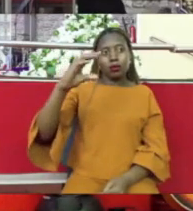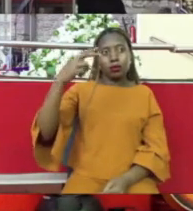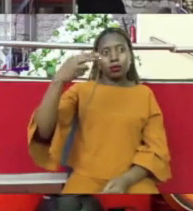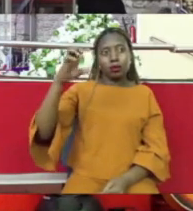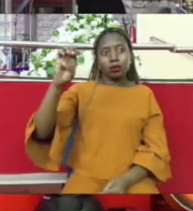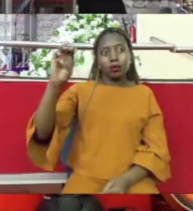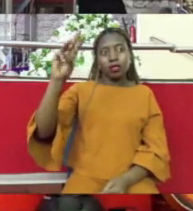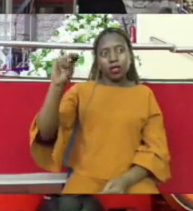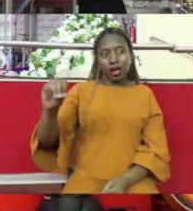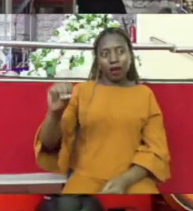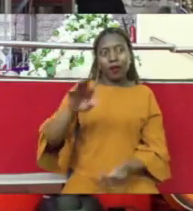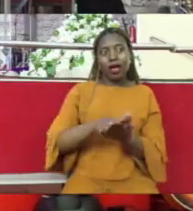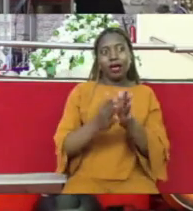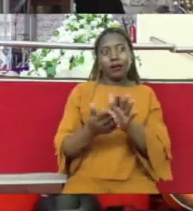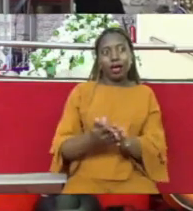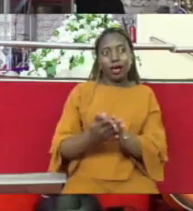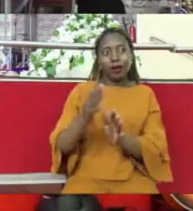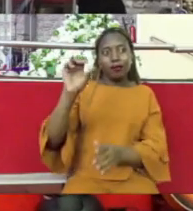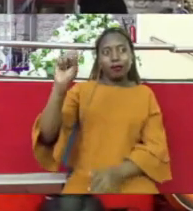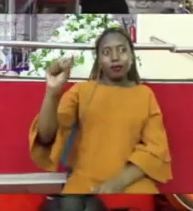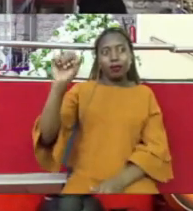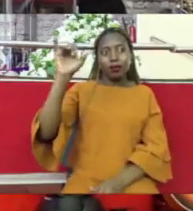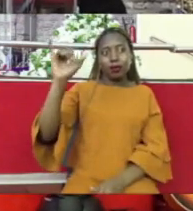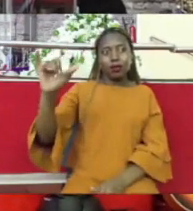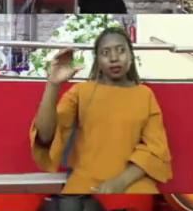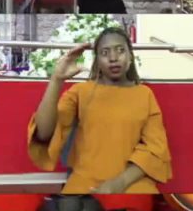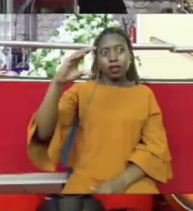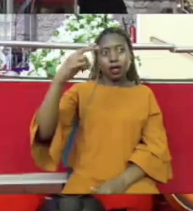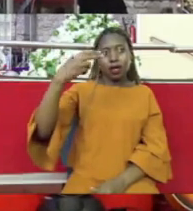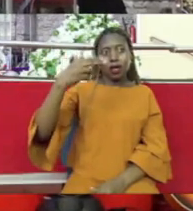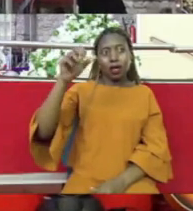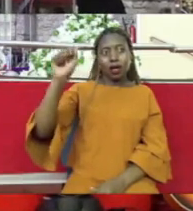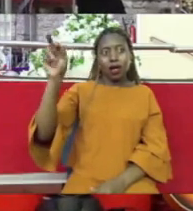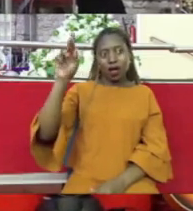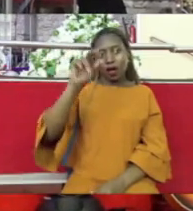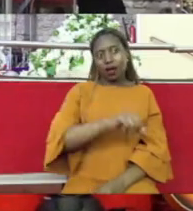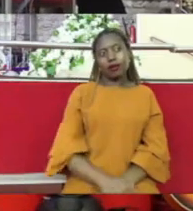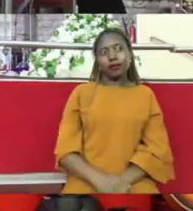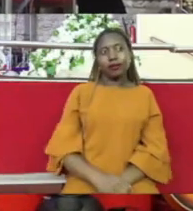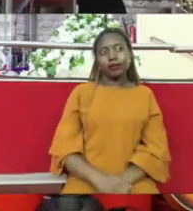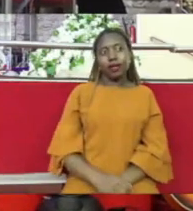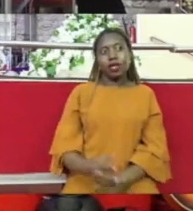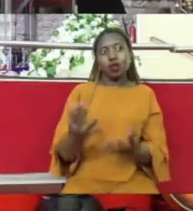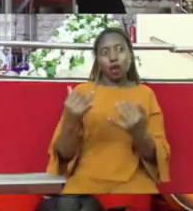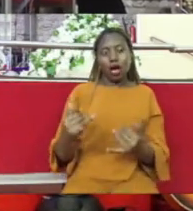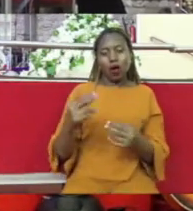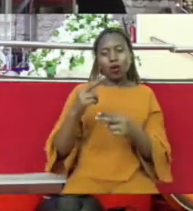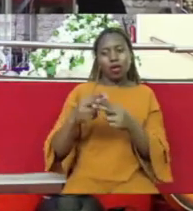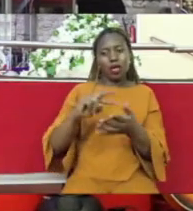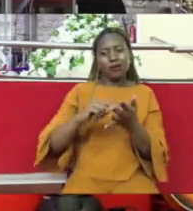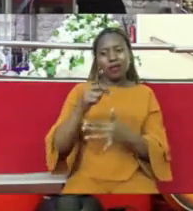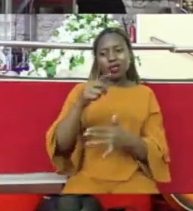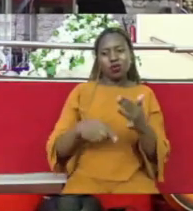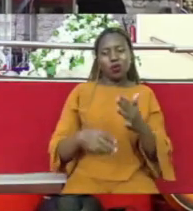Shekemu hadi Sachar. Now what does Sachar mean? Sachar lamaanisha nini? Sachar in Hebrew means katika